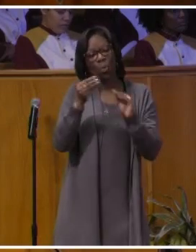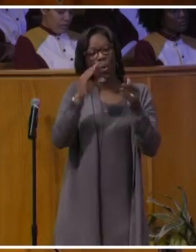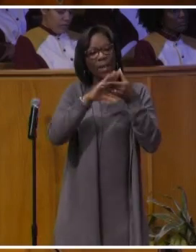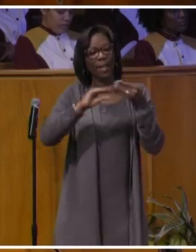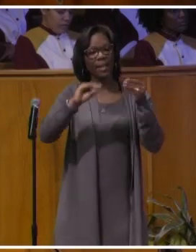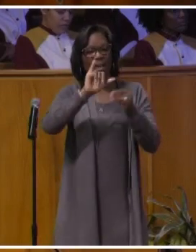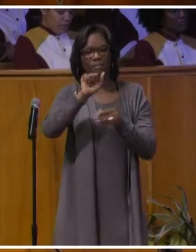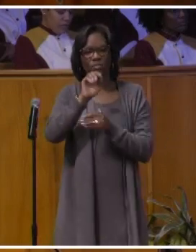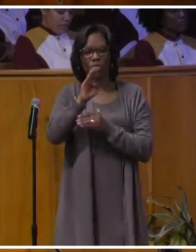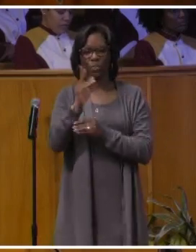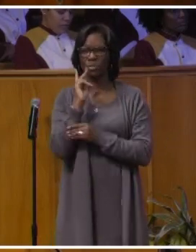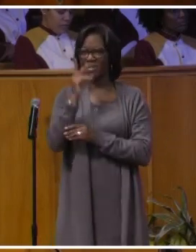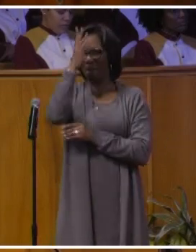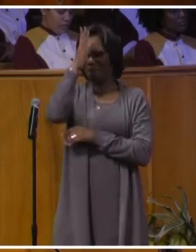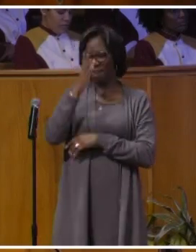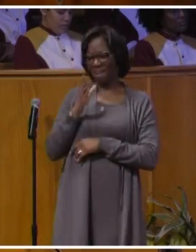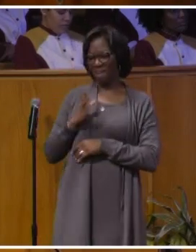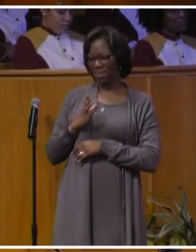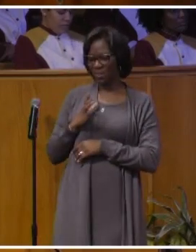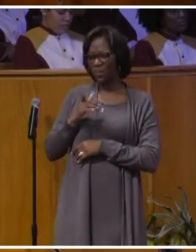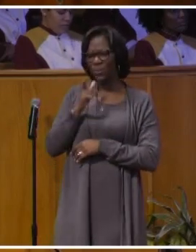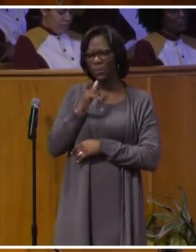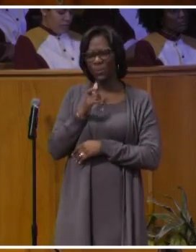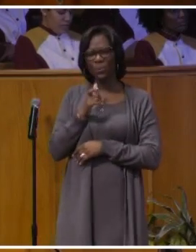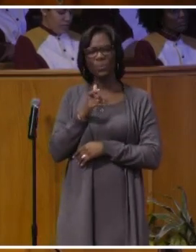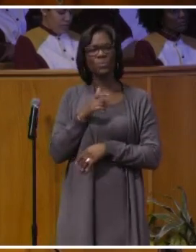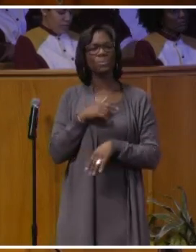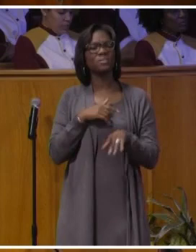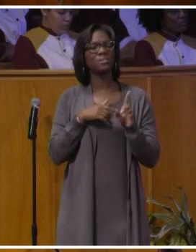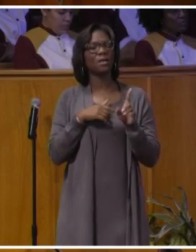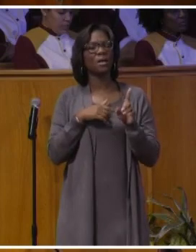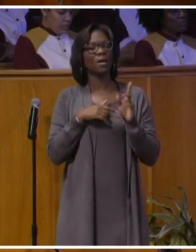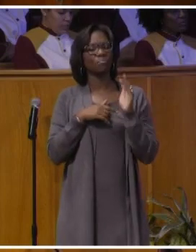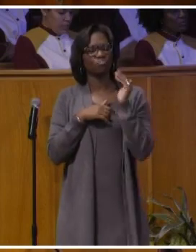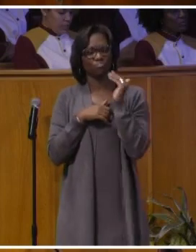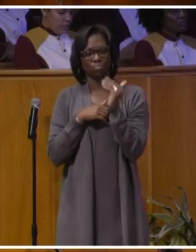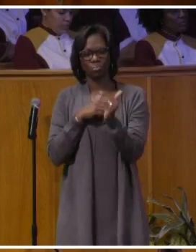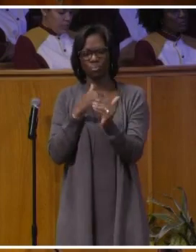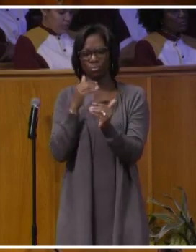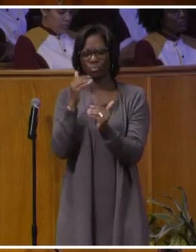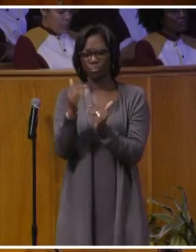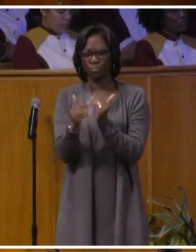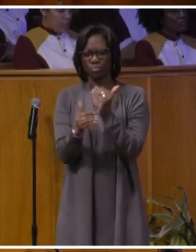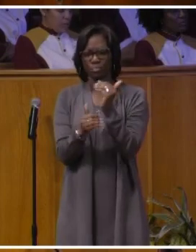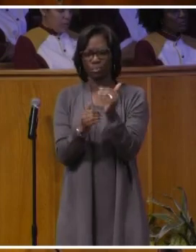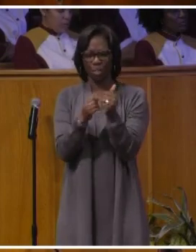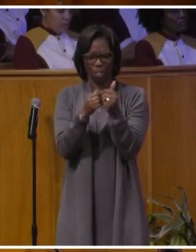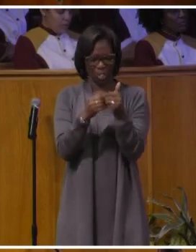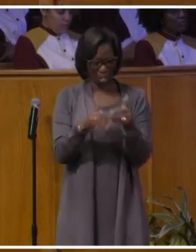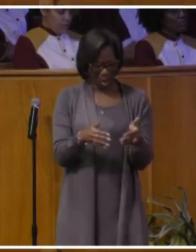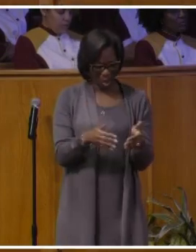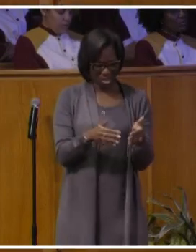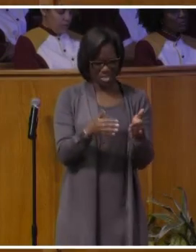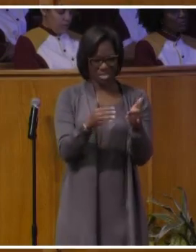see a man who goes, Charles, through a progression of losses.